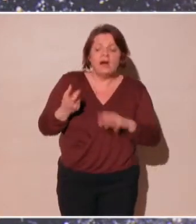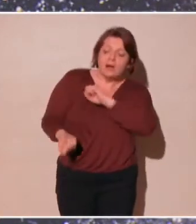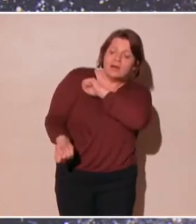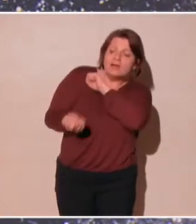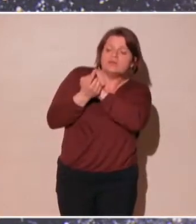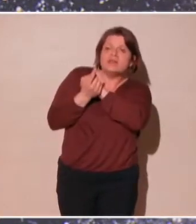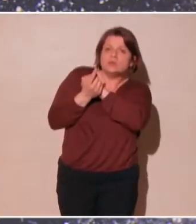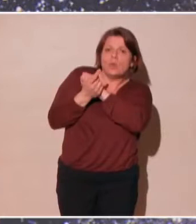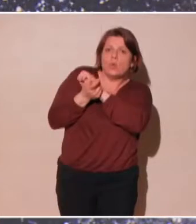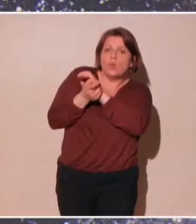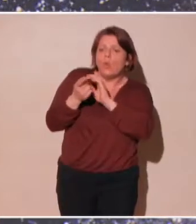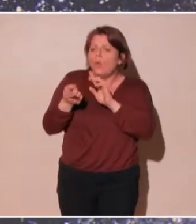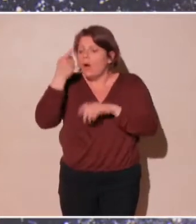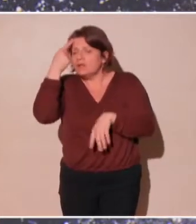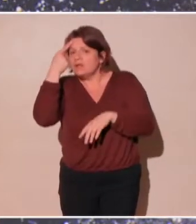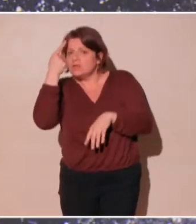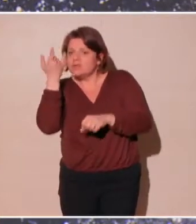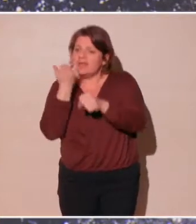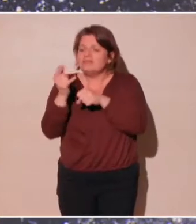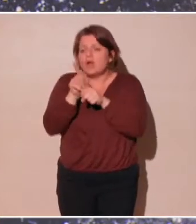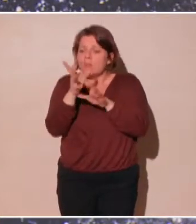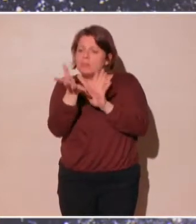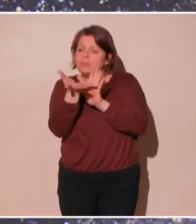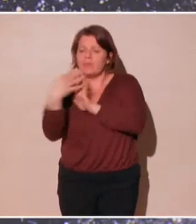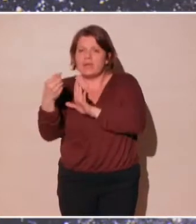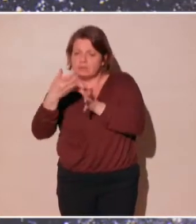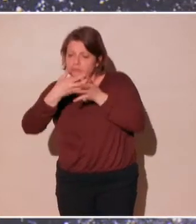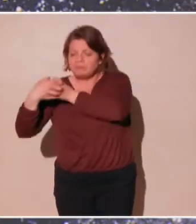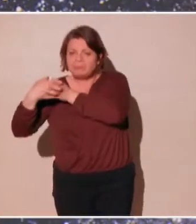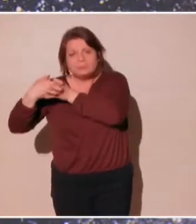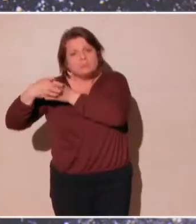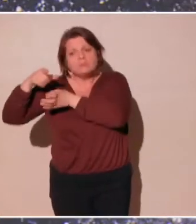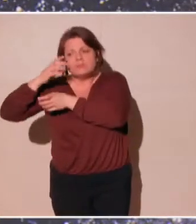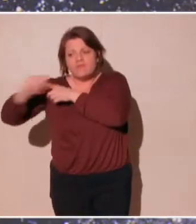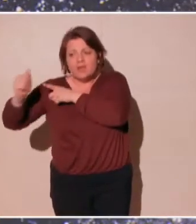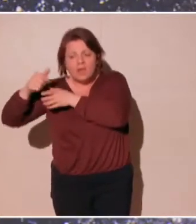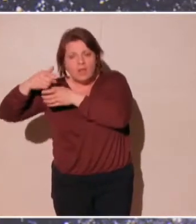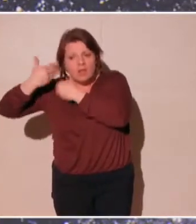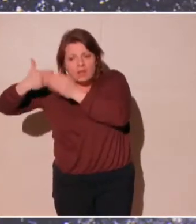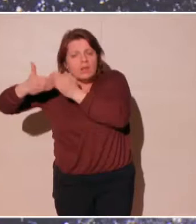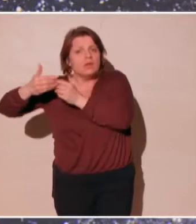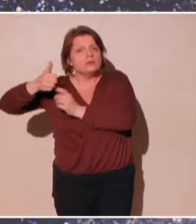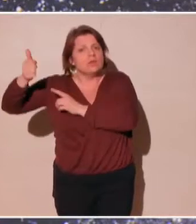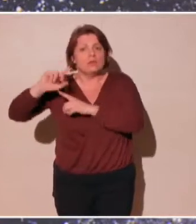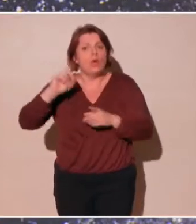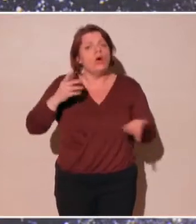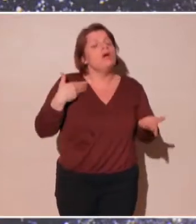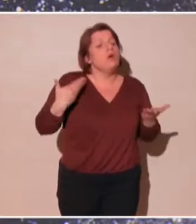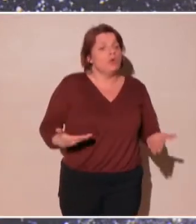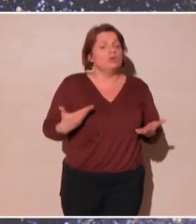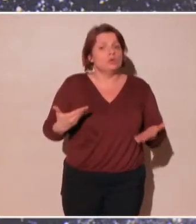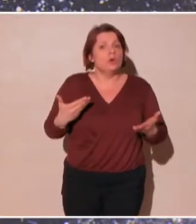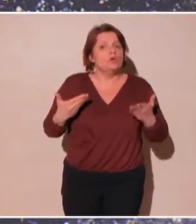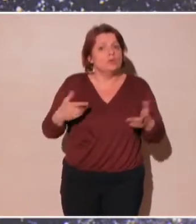such thing as a hijacking of these issues of artificial intelligence and algorithms